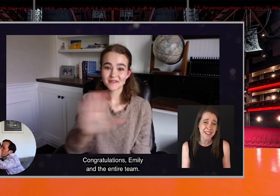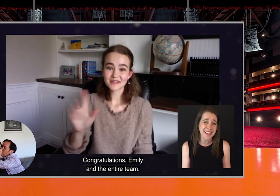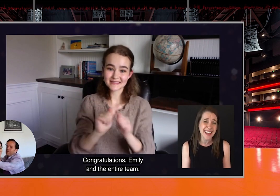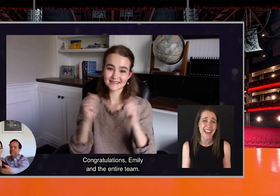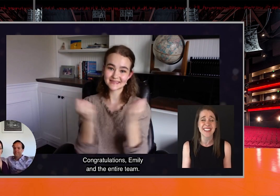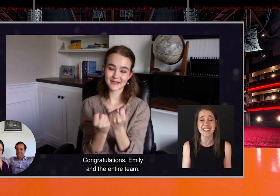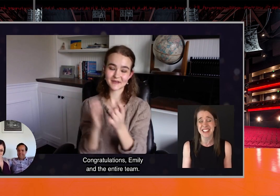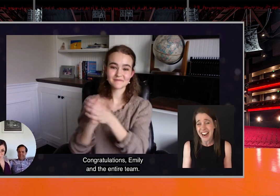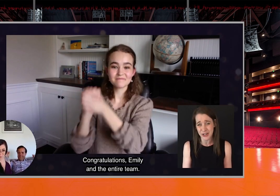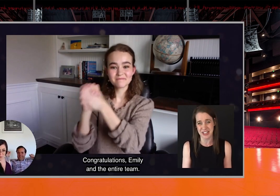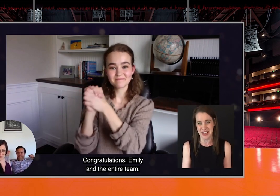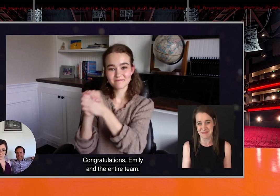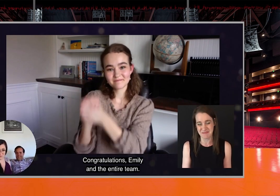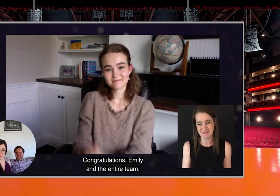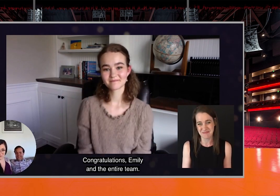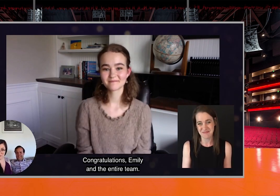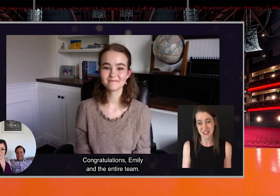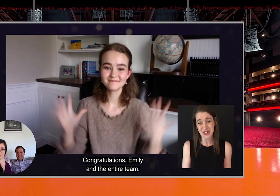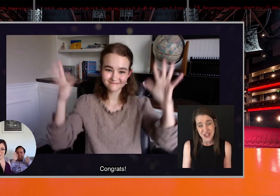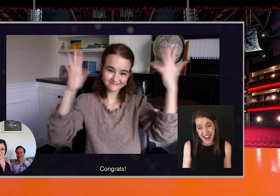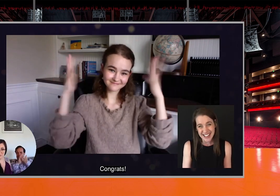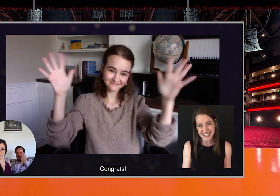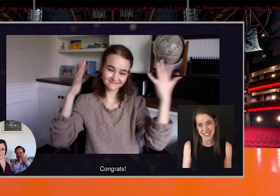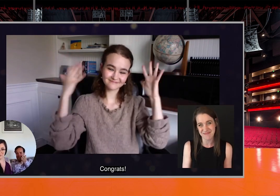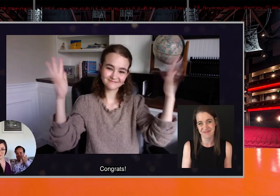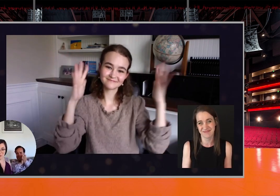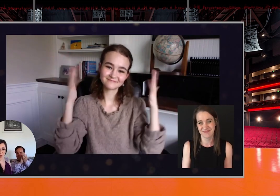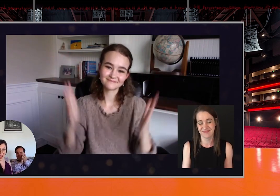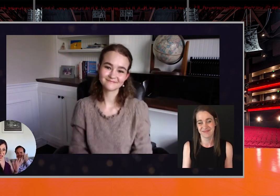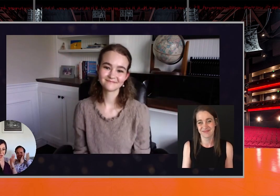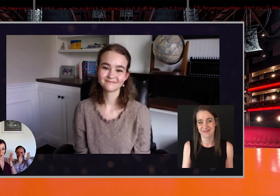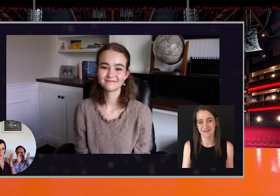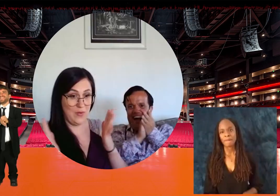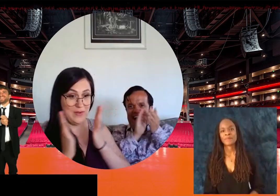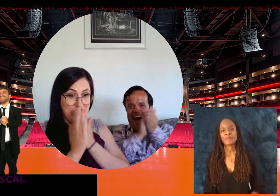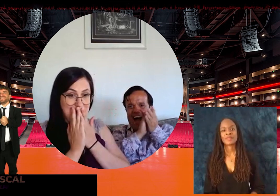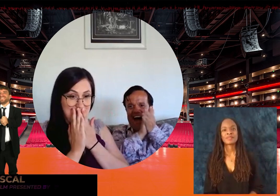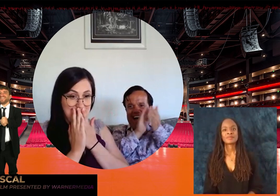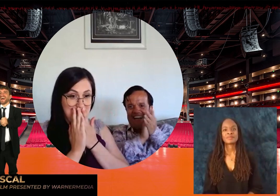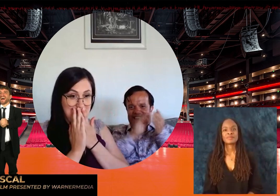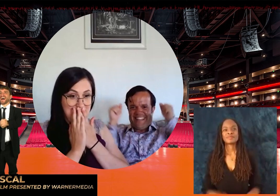Congratulations, Emily, and the entire team. Congrats.